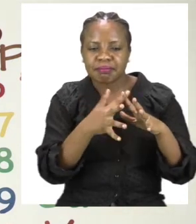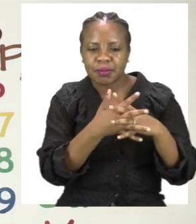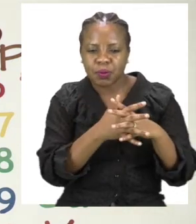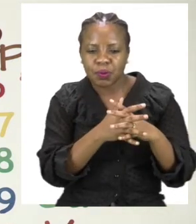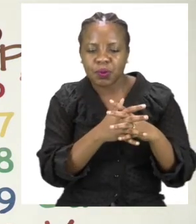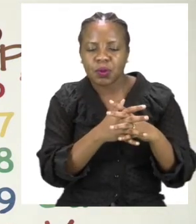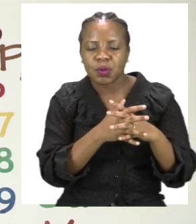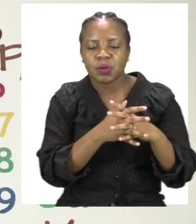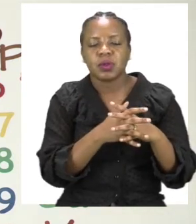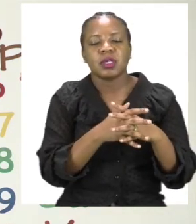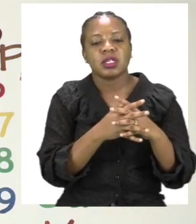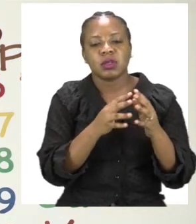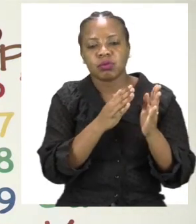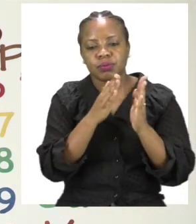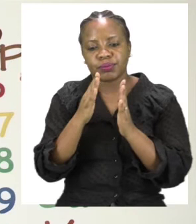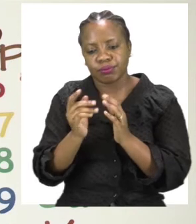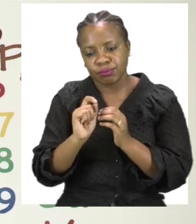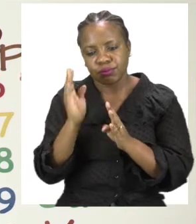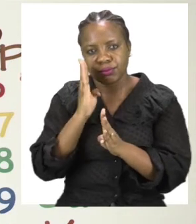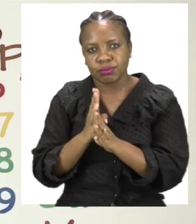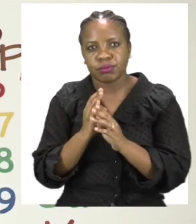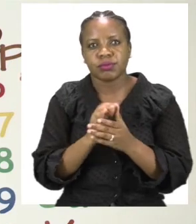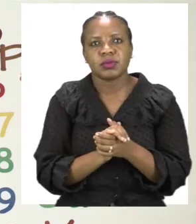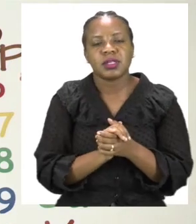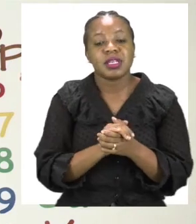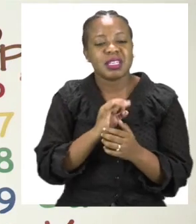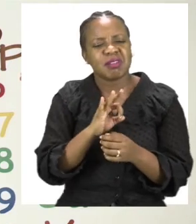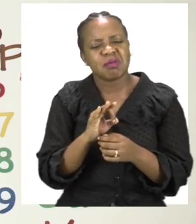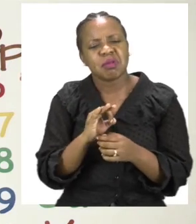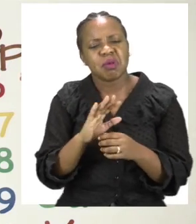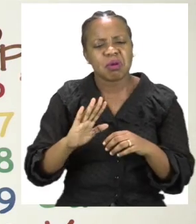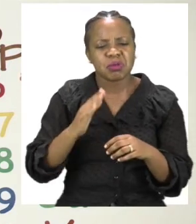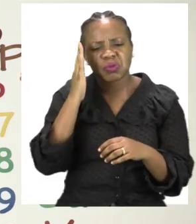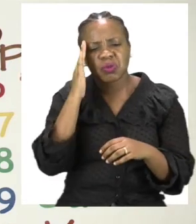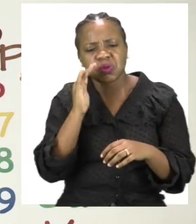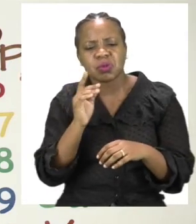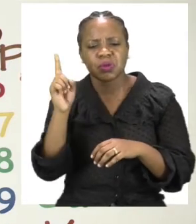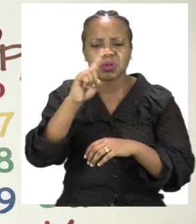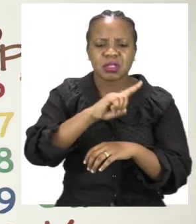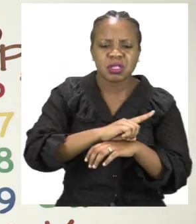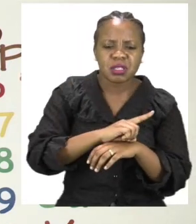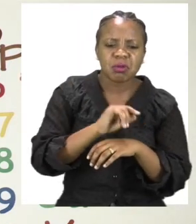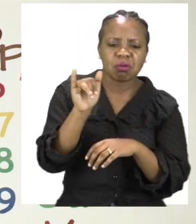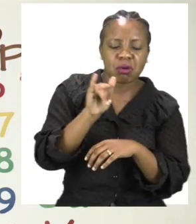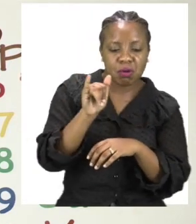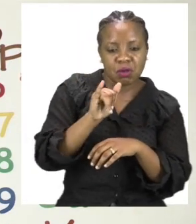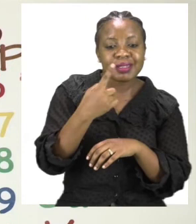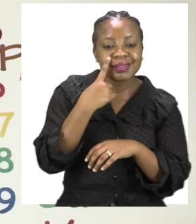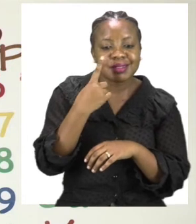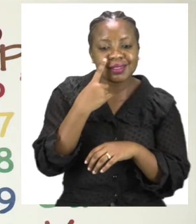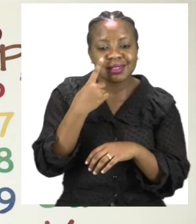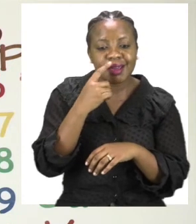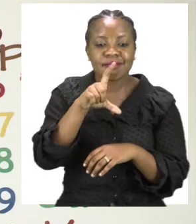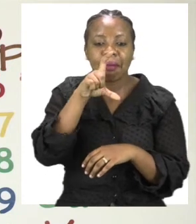of the week it is, just look at the capital letter that you have been given. Read the word out loud once